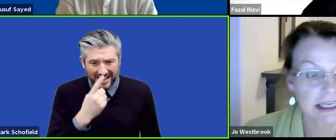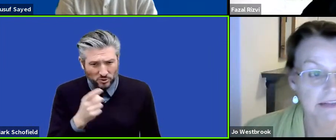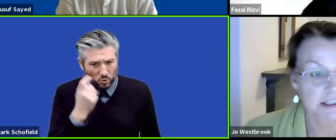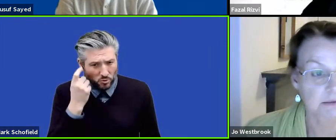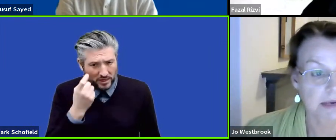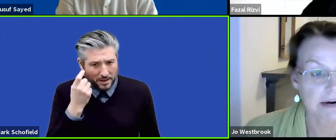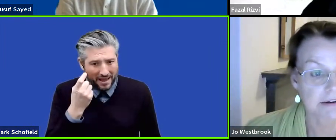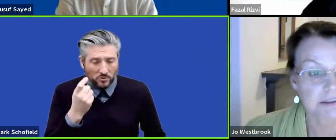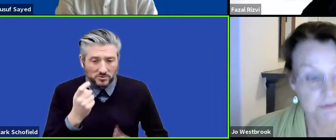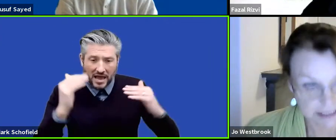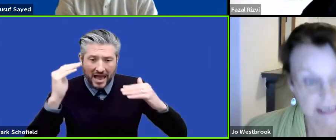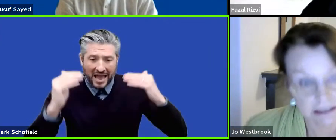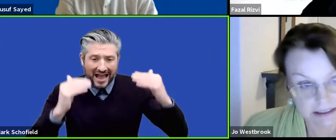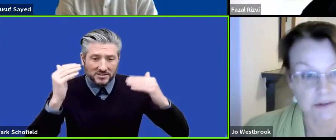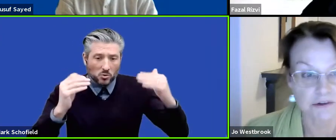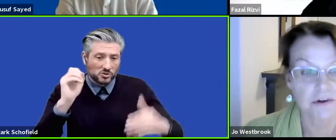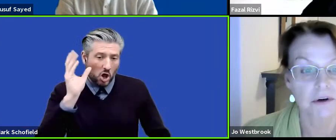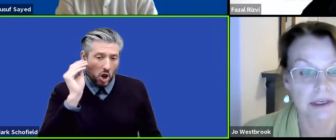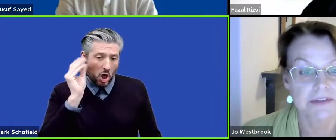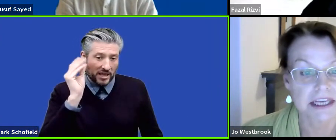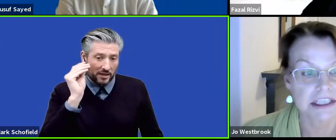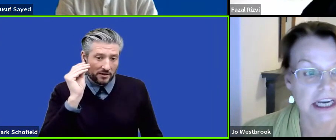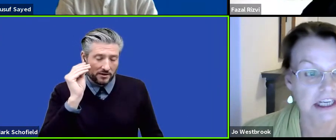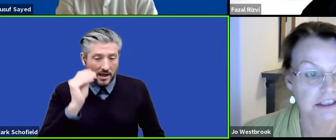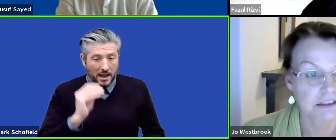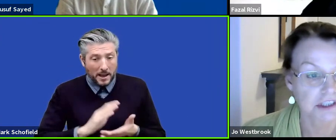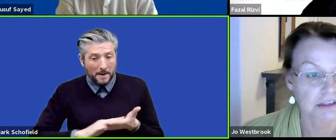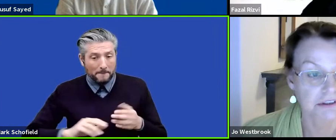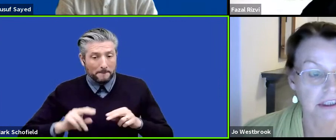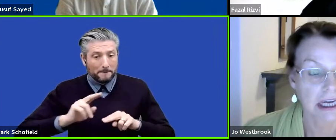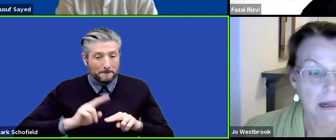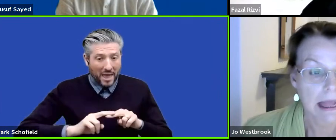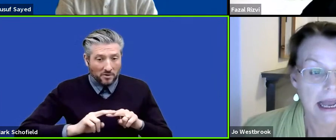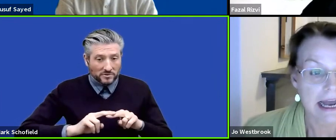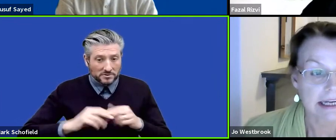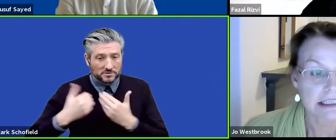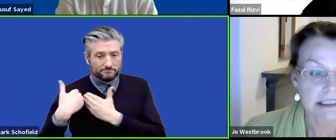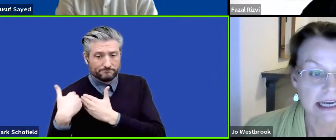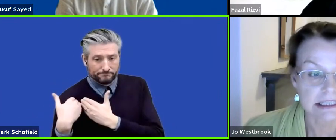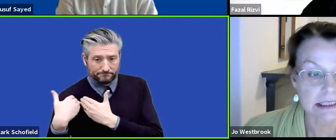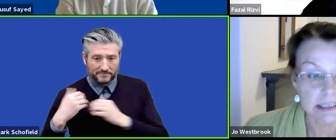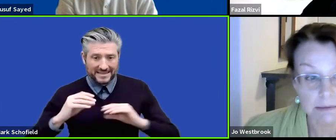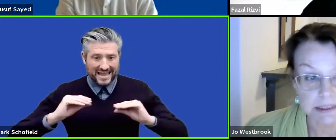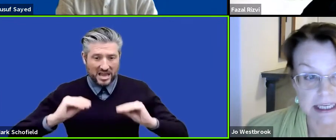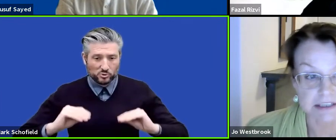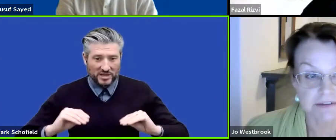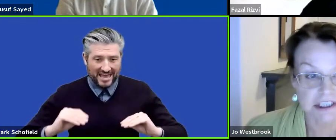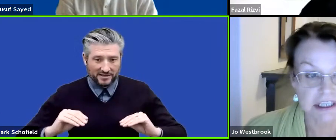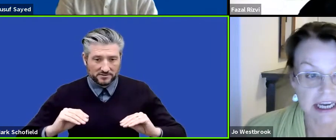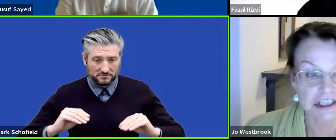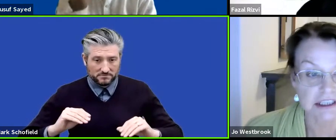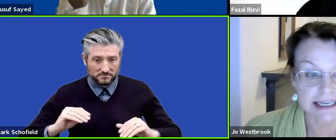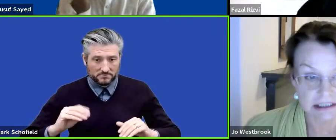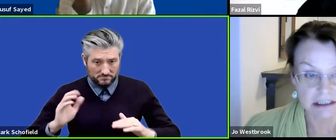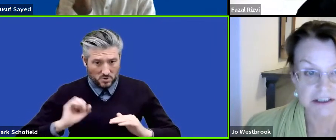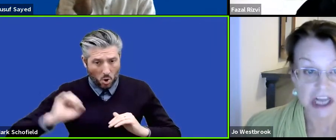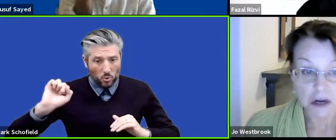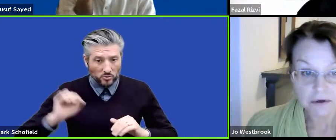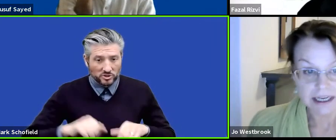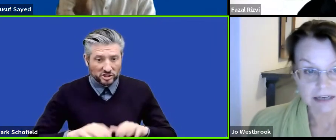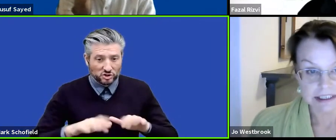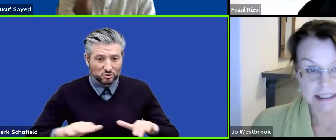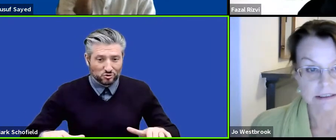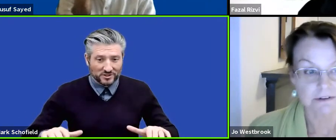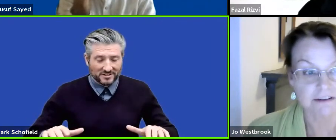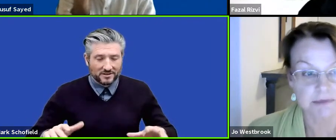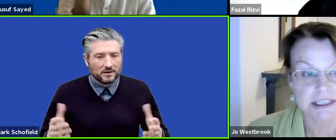learning, particularly that of parents who've taken a central role in the education of children. And as a subsector of education, adult learning